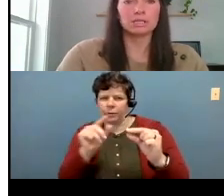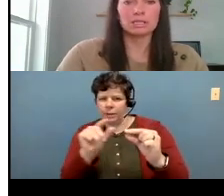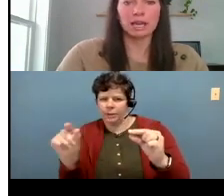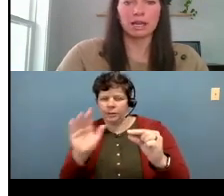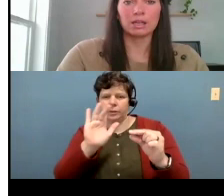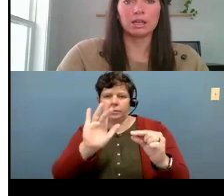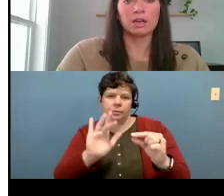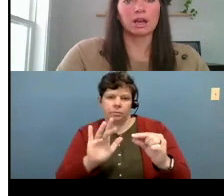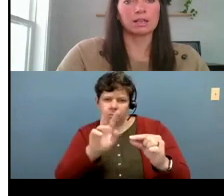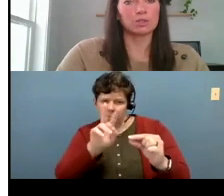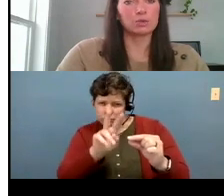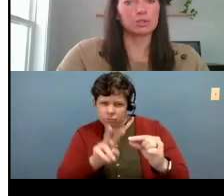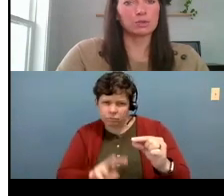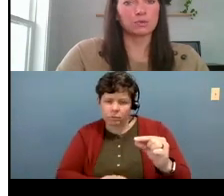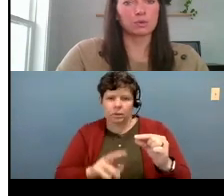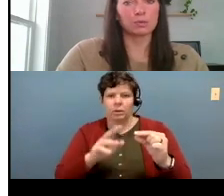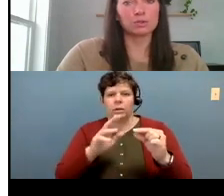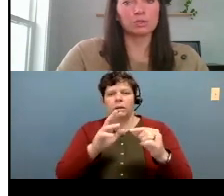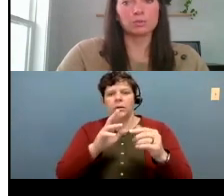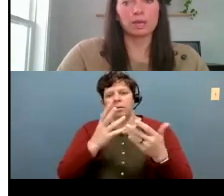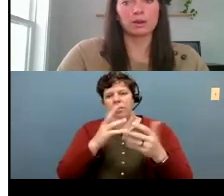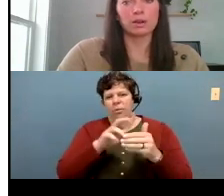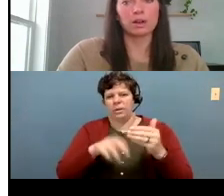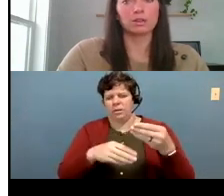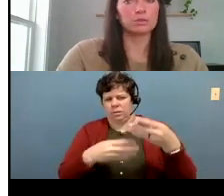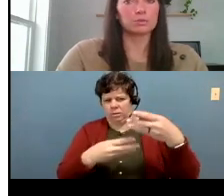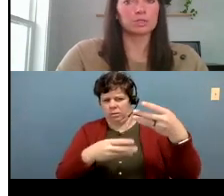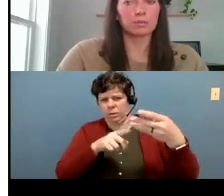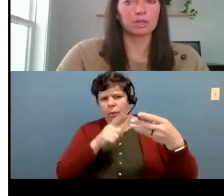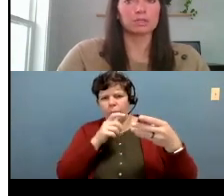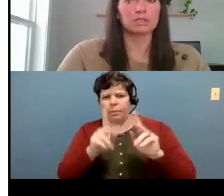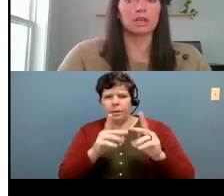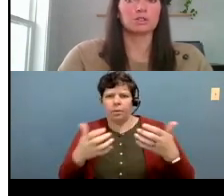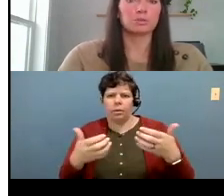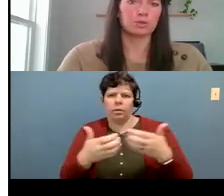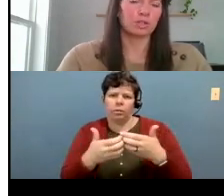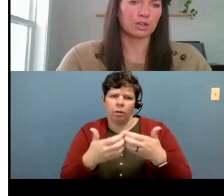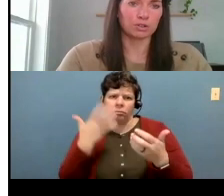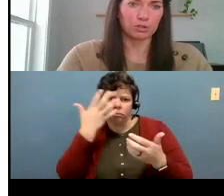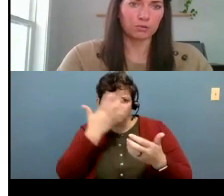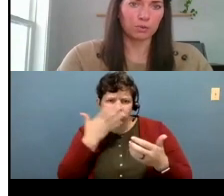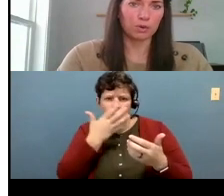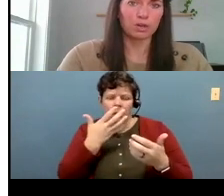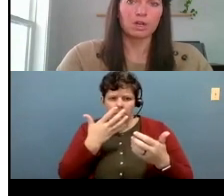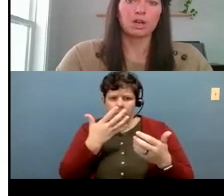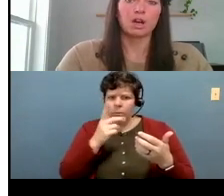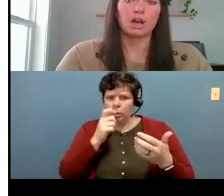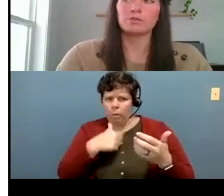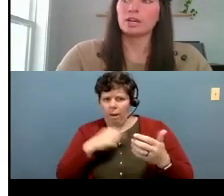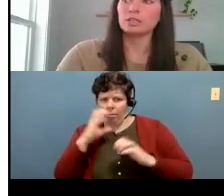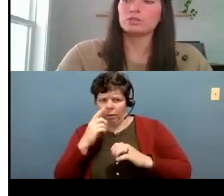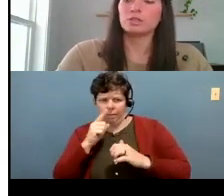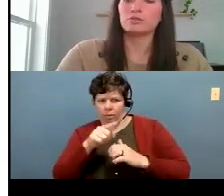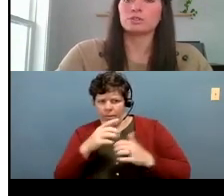quickly scan search results for persons who bear a close resemblance to the person that you're searching for.